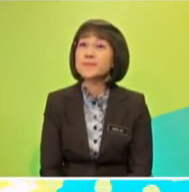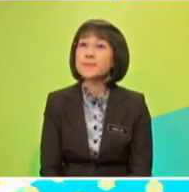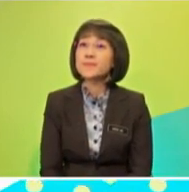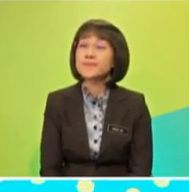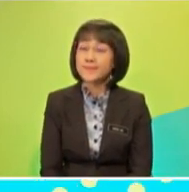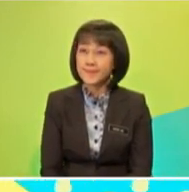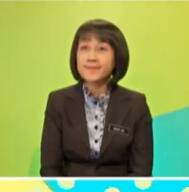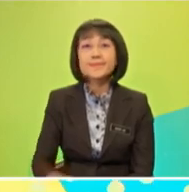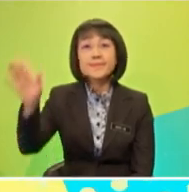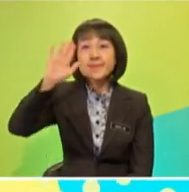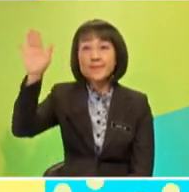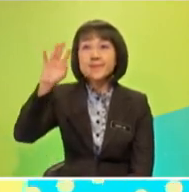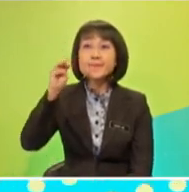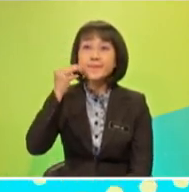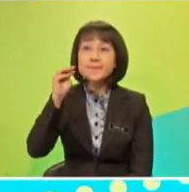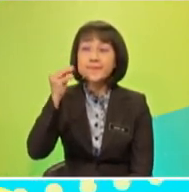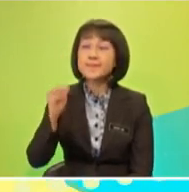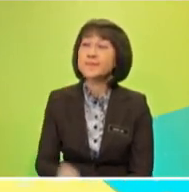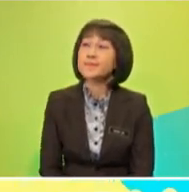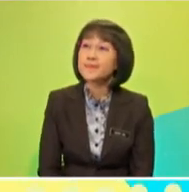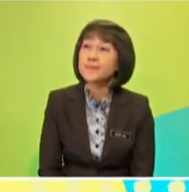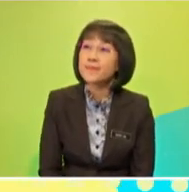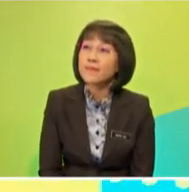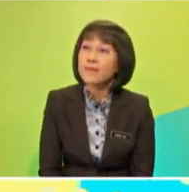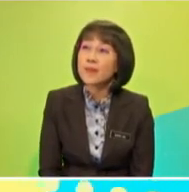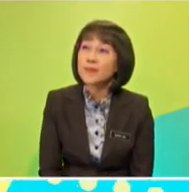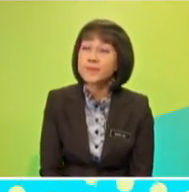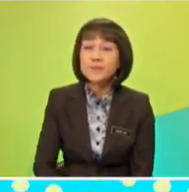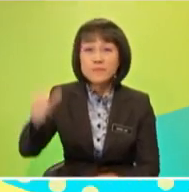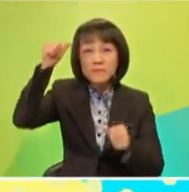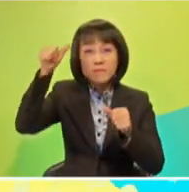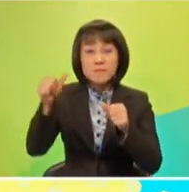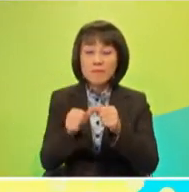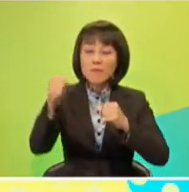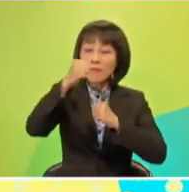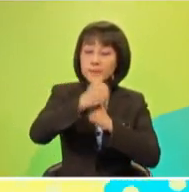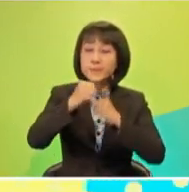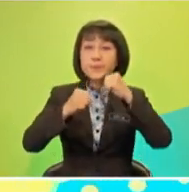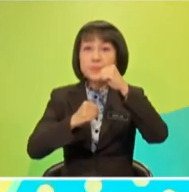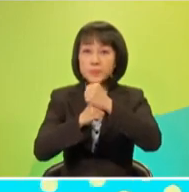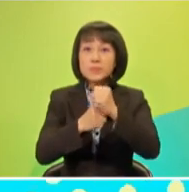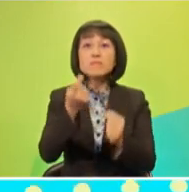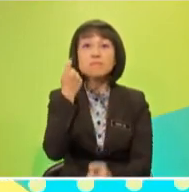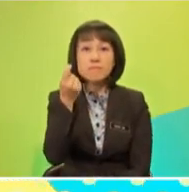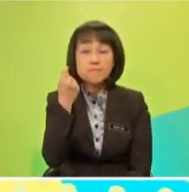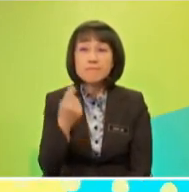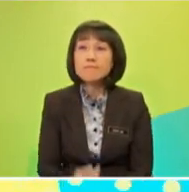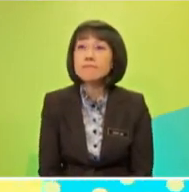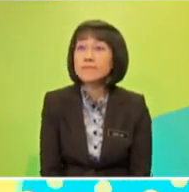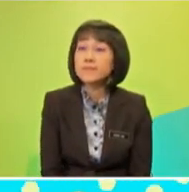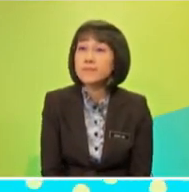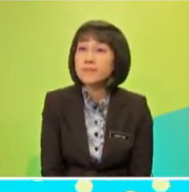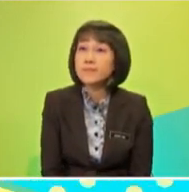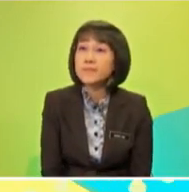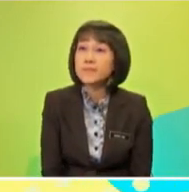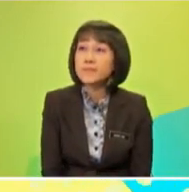Hi. Hi, Megan. Yes. Okay, Megan, remember the structure that I've taught you? Yeah.